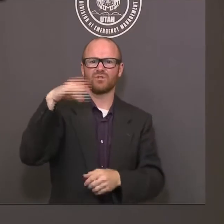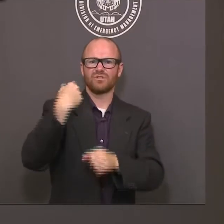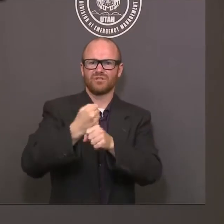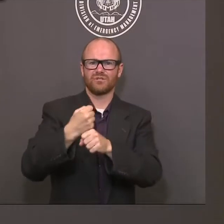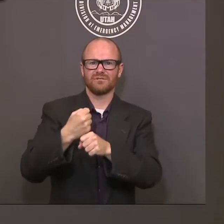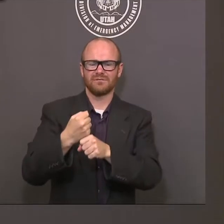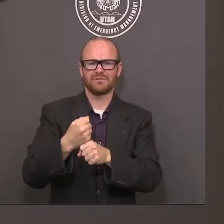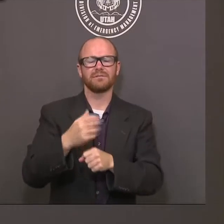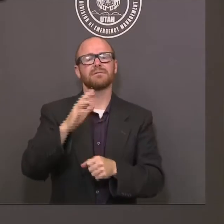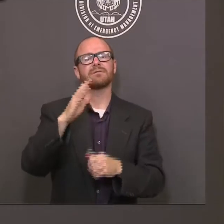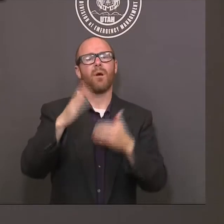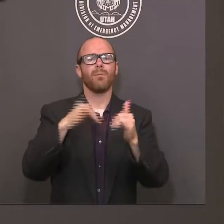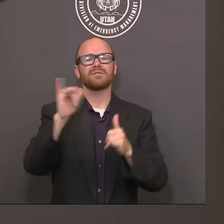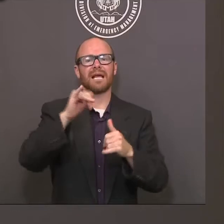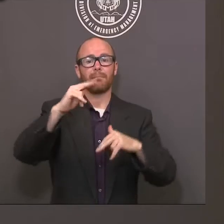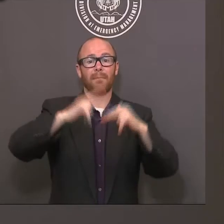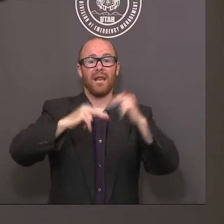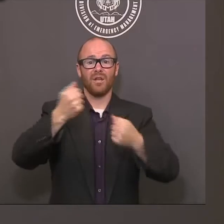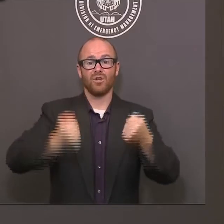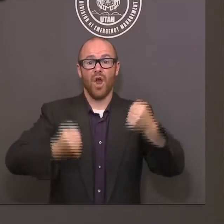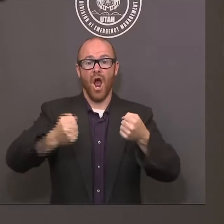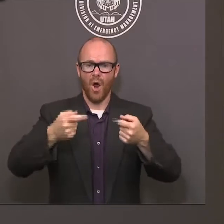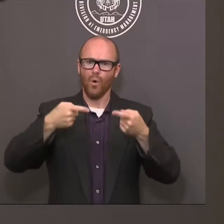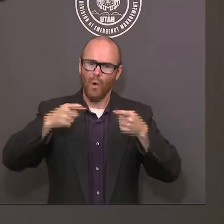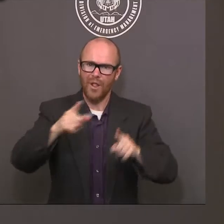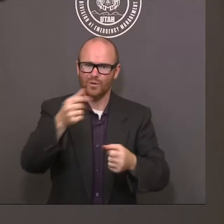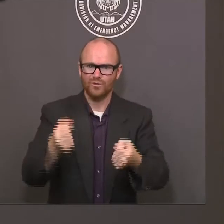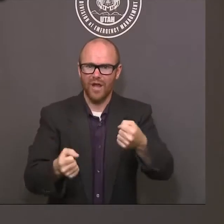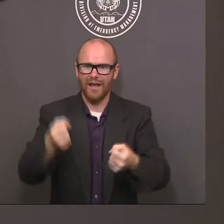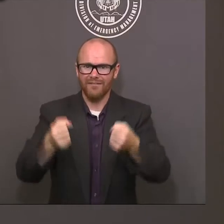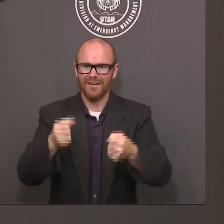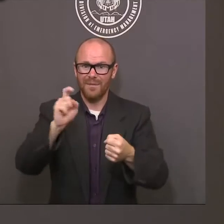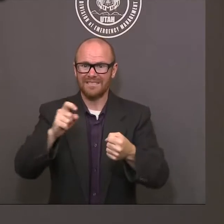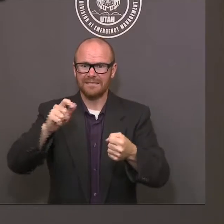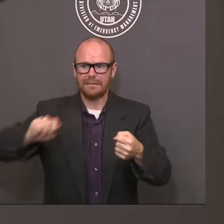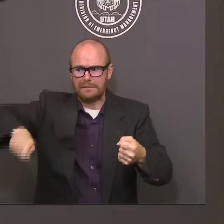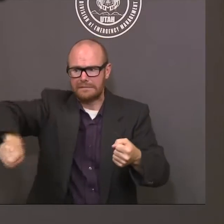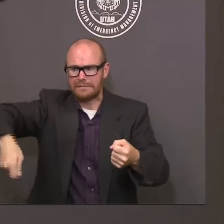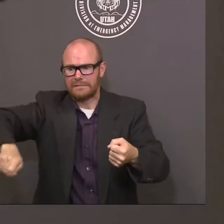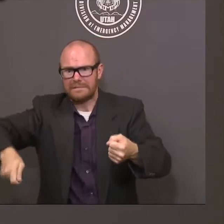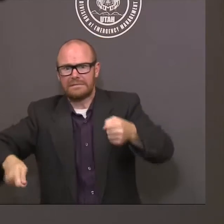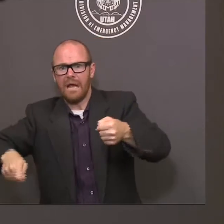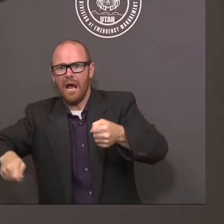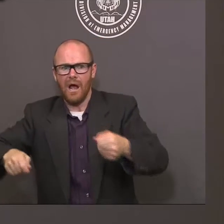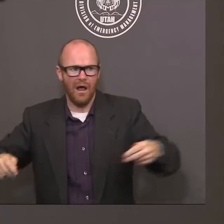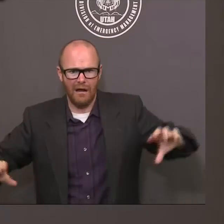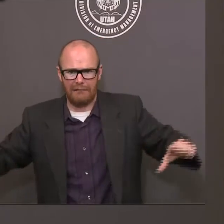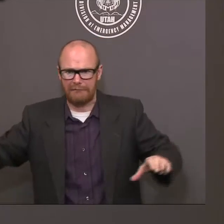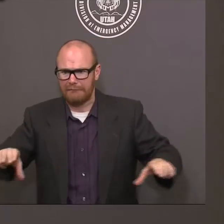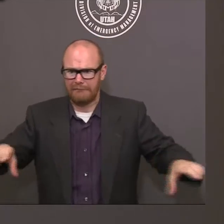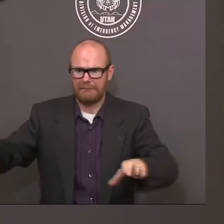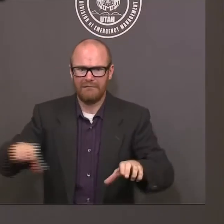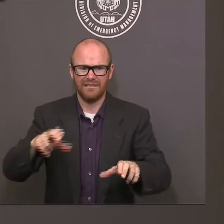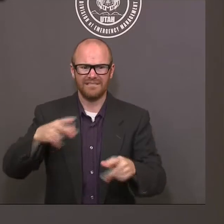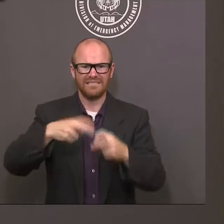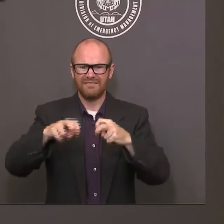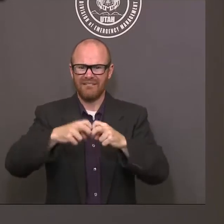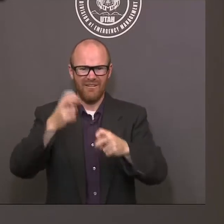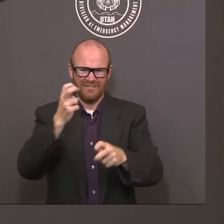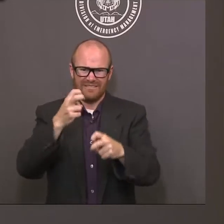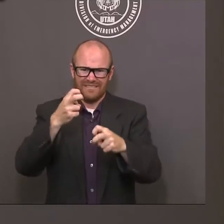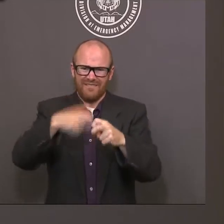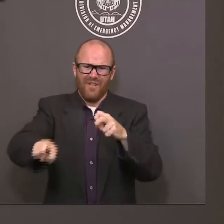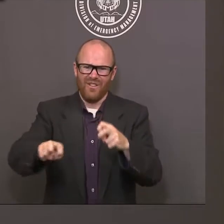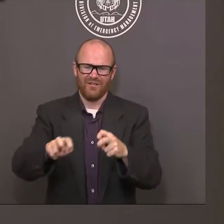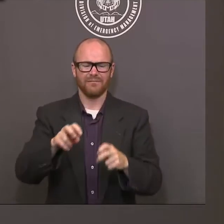and not all the parts are fitting. But we're doing a pretty darn good job working together. I appreciate the wisdom and the leadership that we